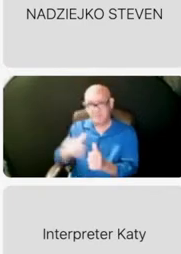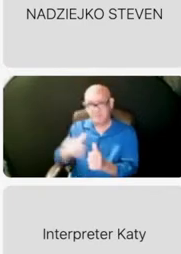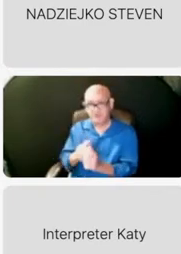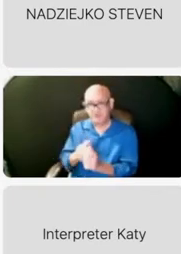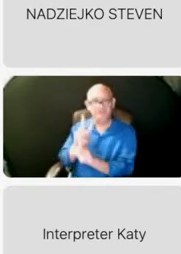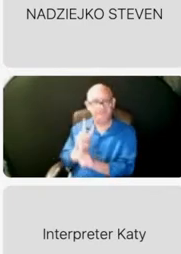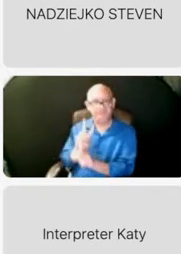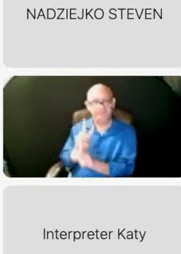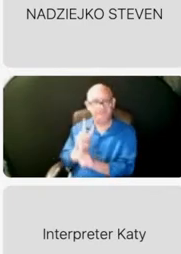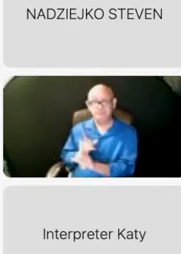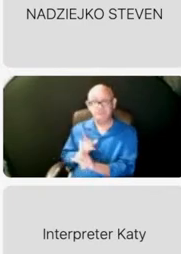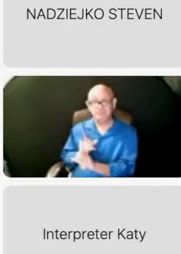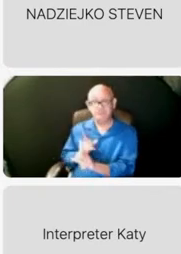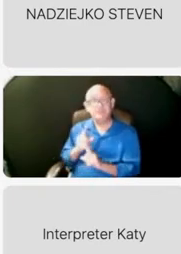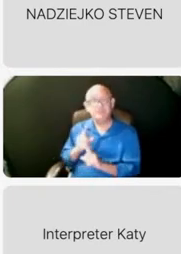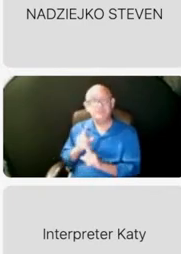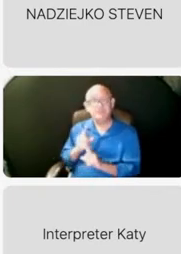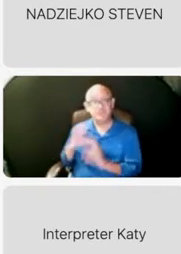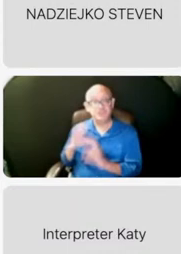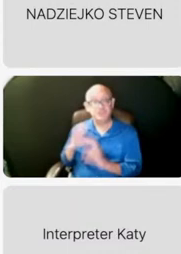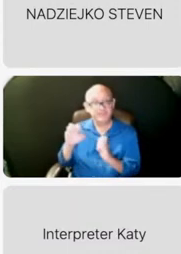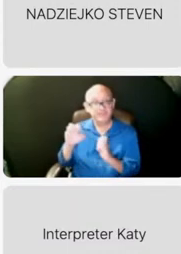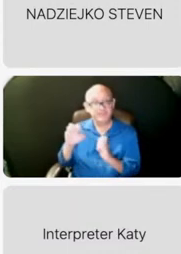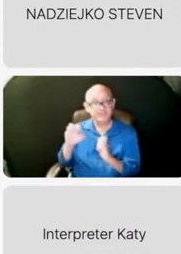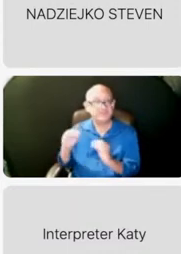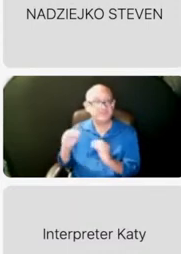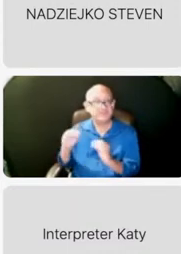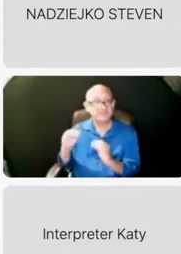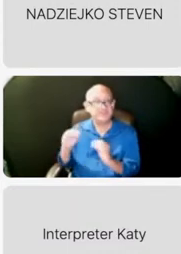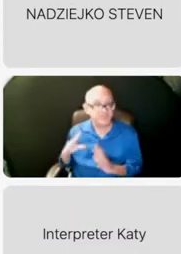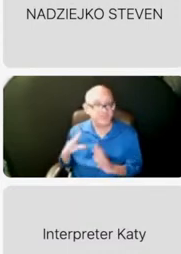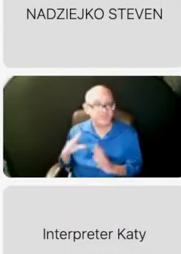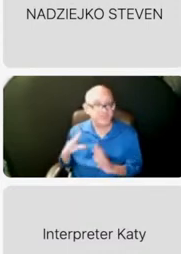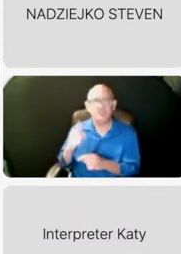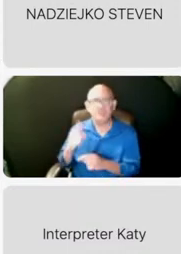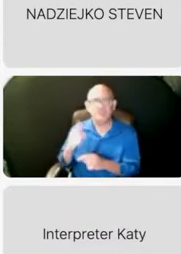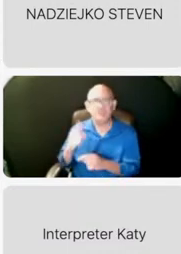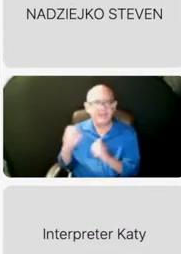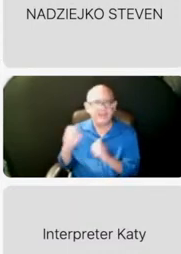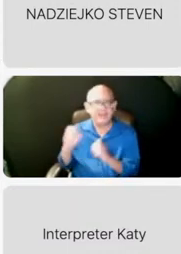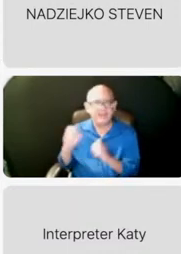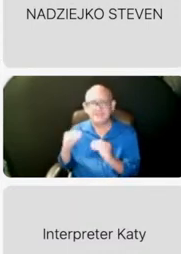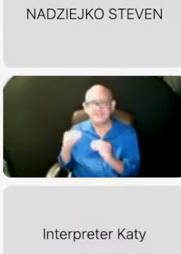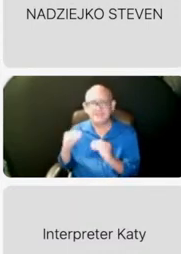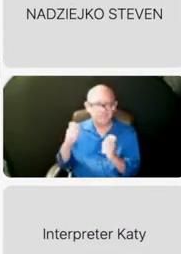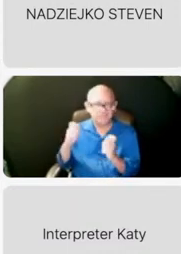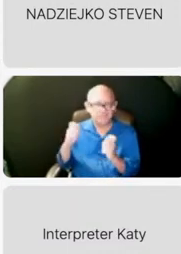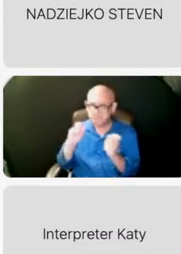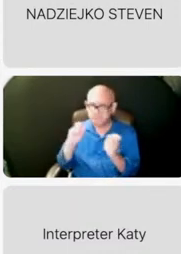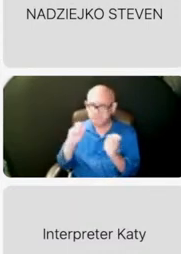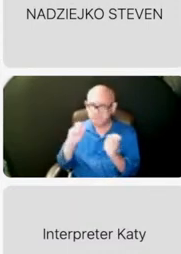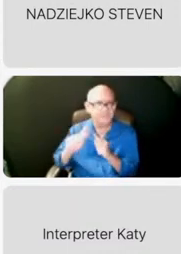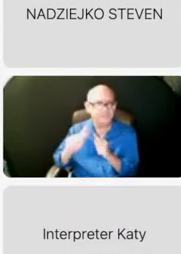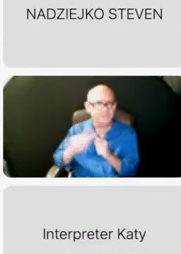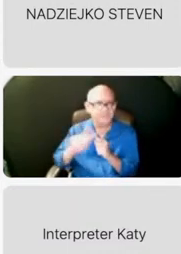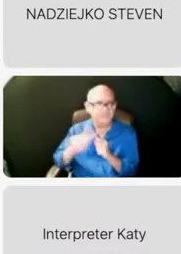teacher especially a teacher a regular teacher i don't know how many times she wore for years and she retired